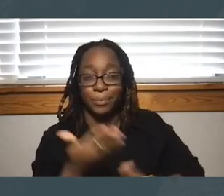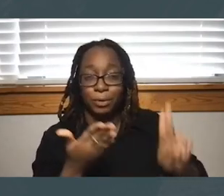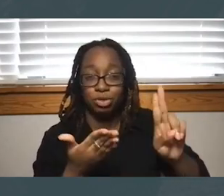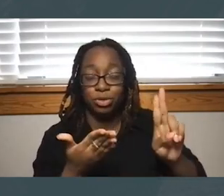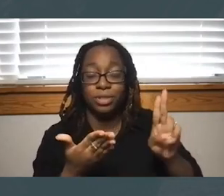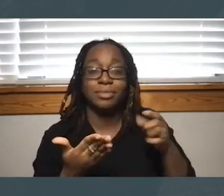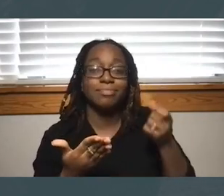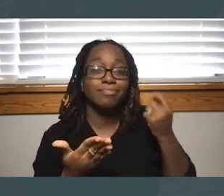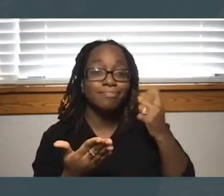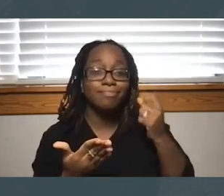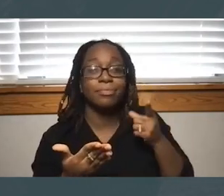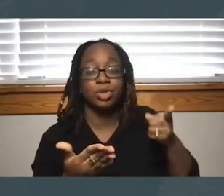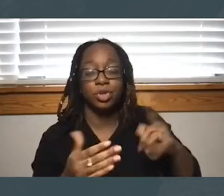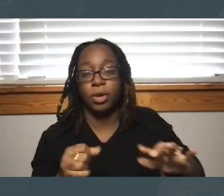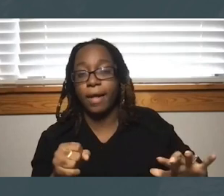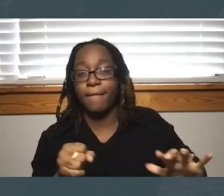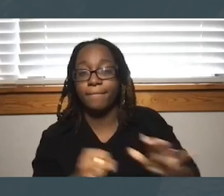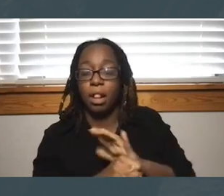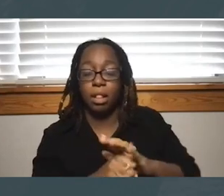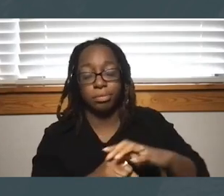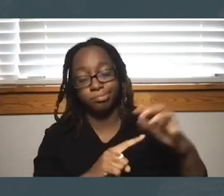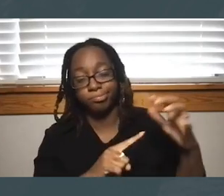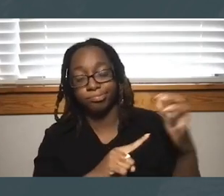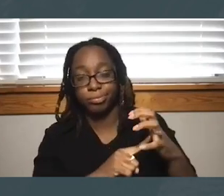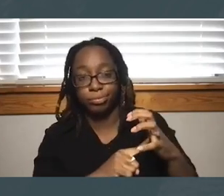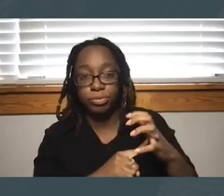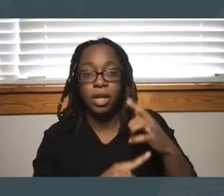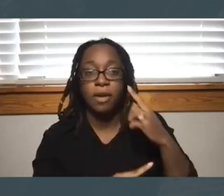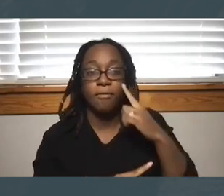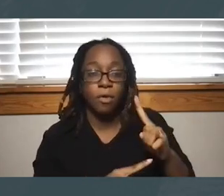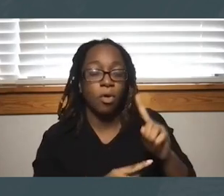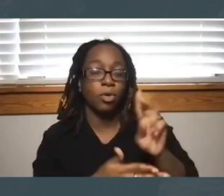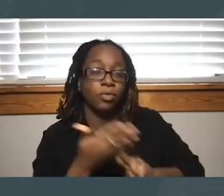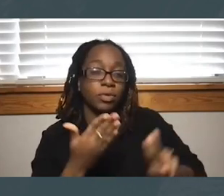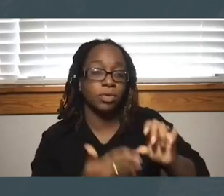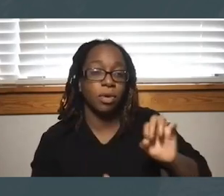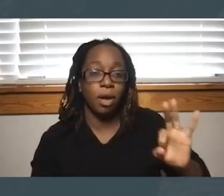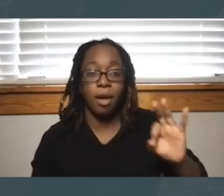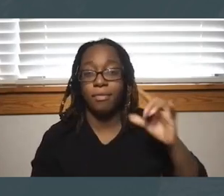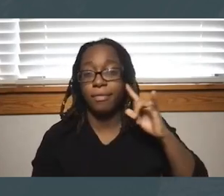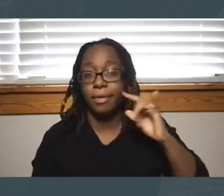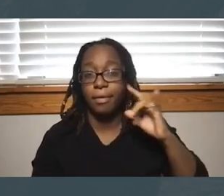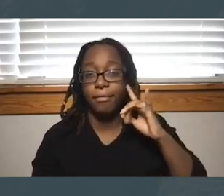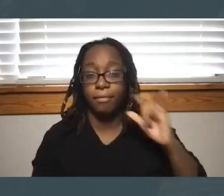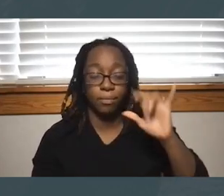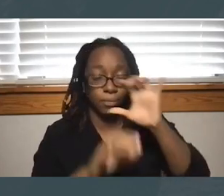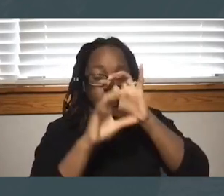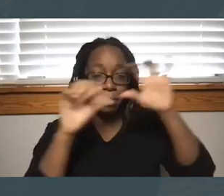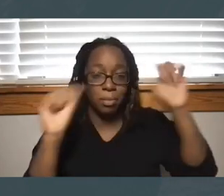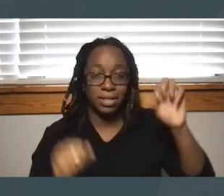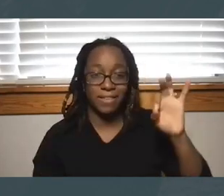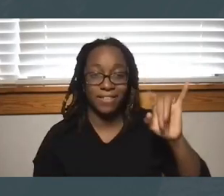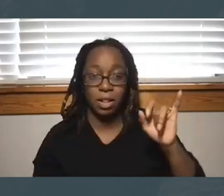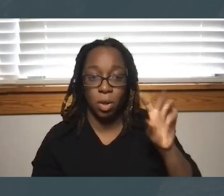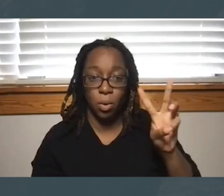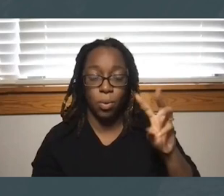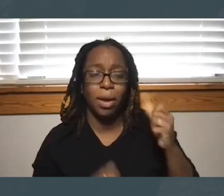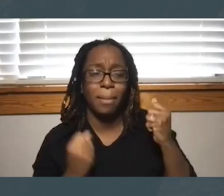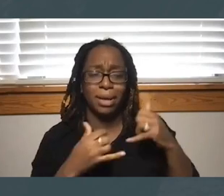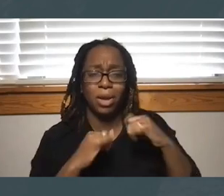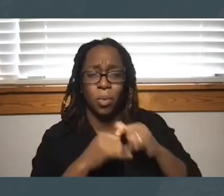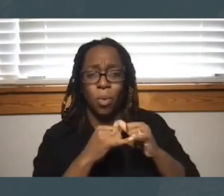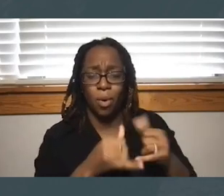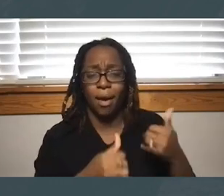has been a Fulbright, Rockefeller, Whitney Oates, and University of California President's Fellow. Her many awards include the